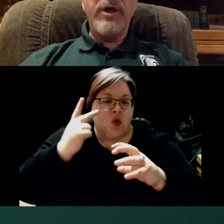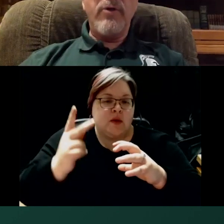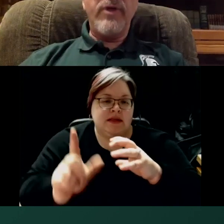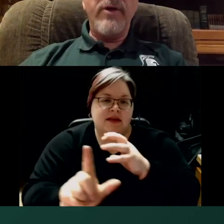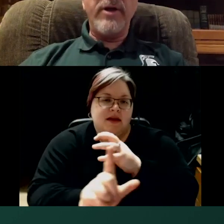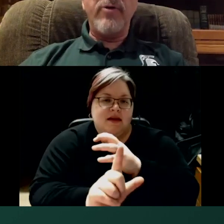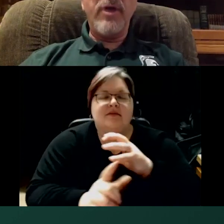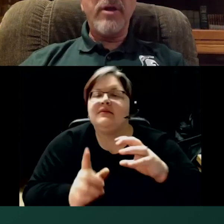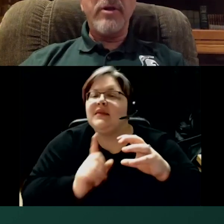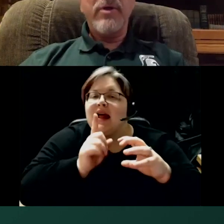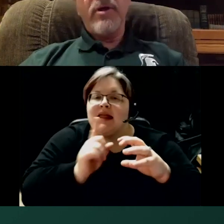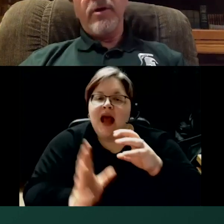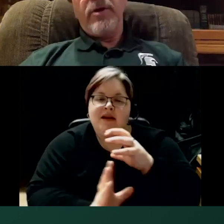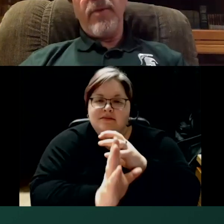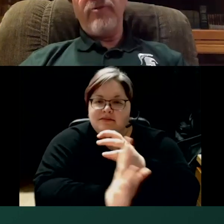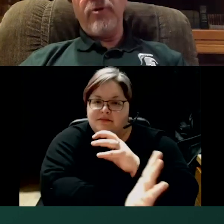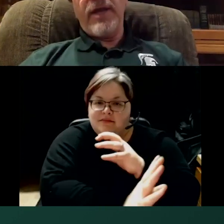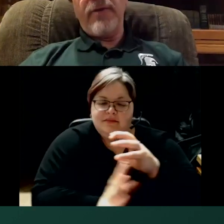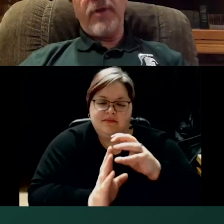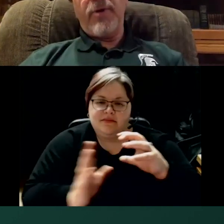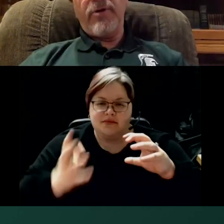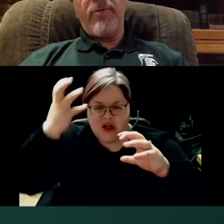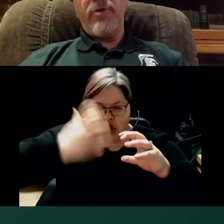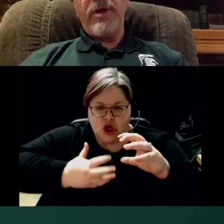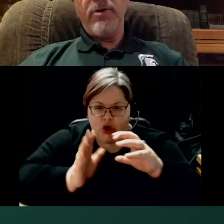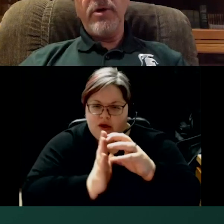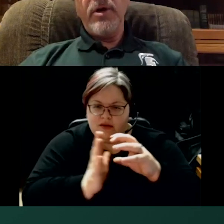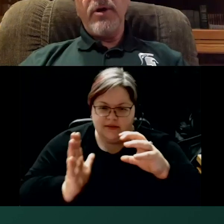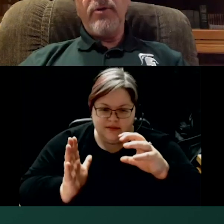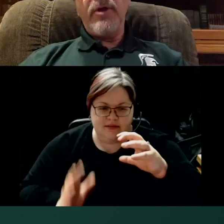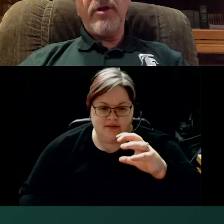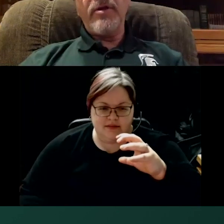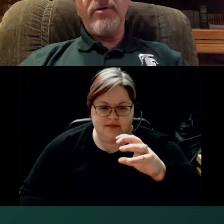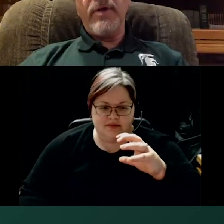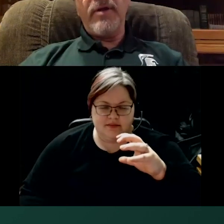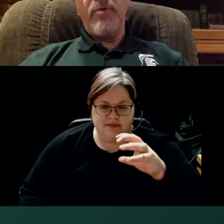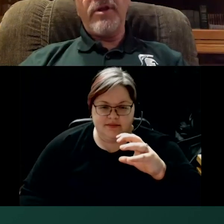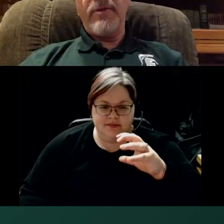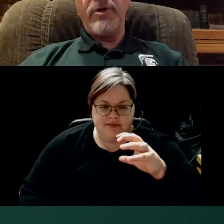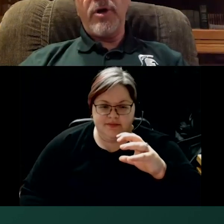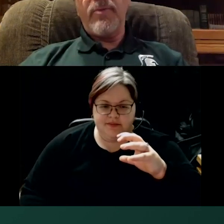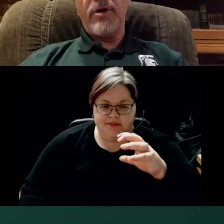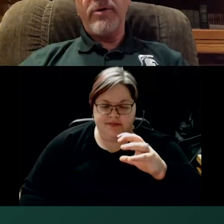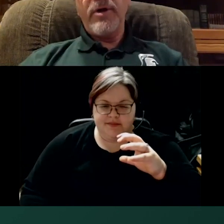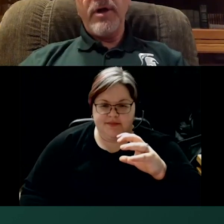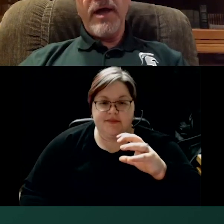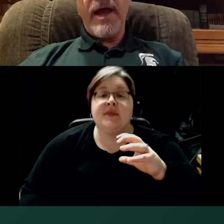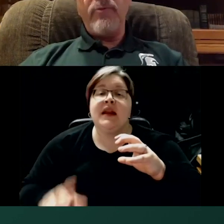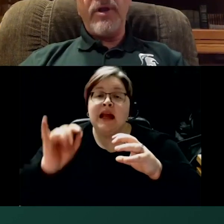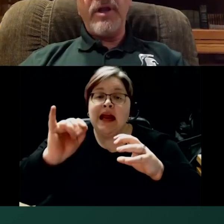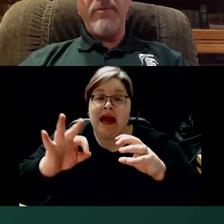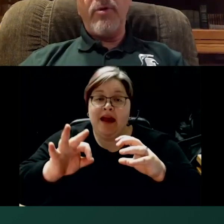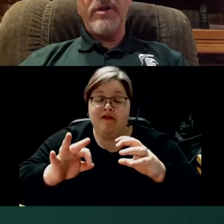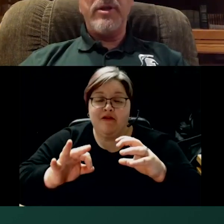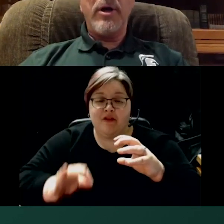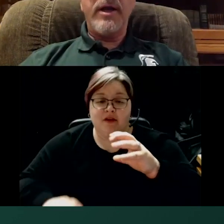we're looking over here at a crescent, imagine looking at this part of the moon here. This is mostly the dark part, and